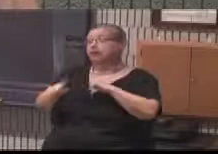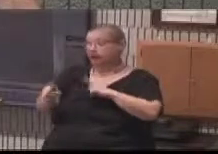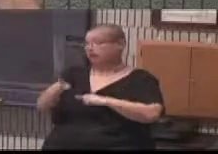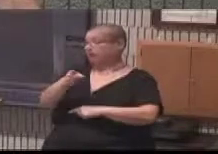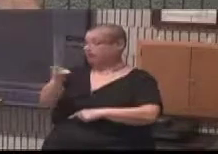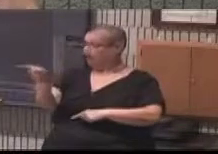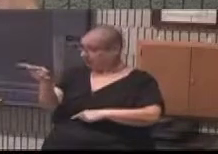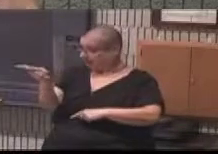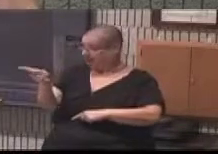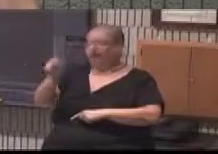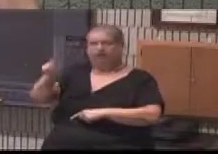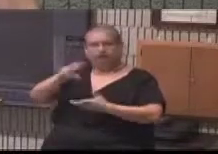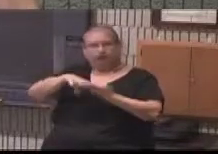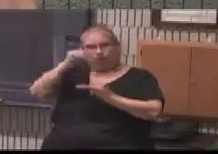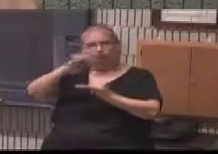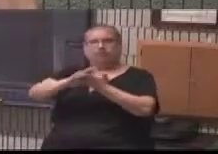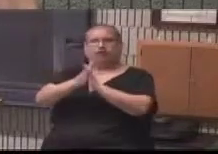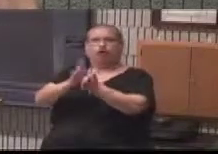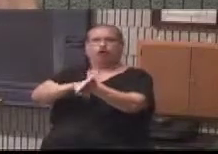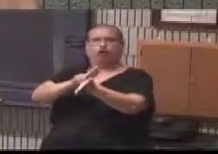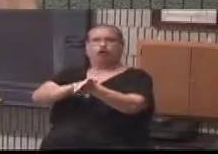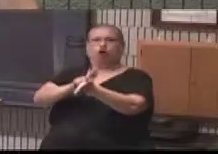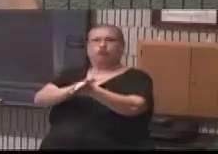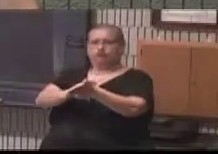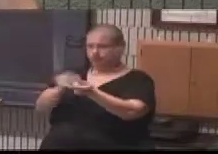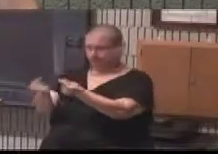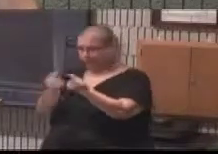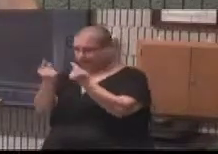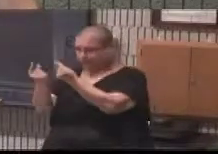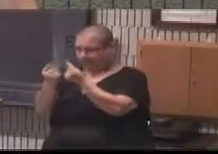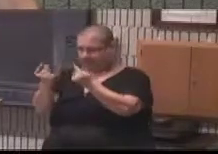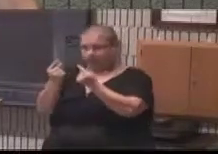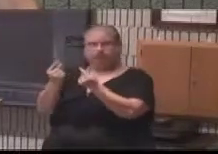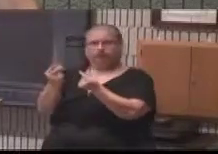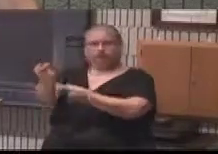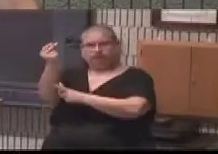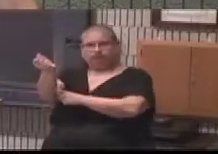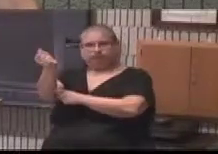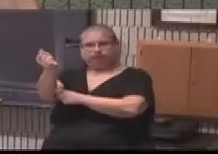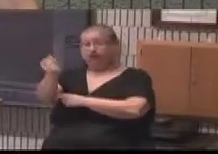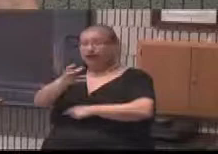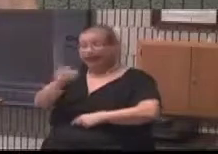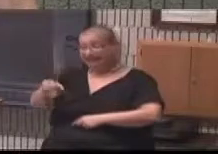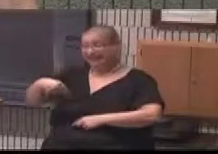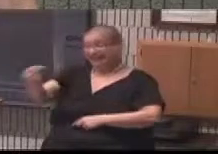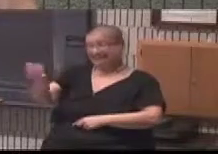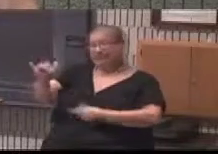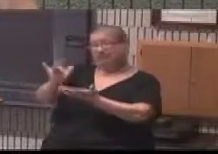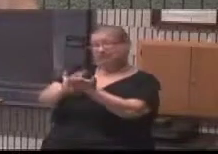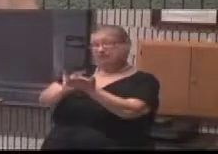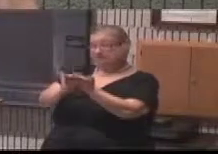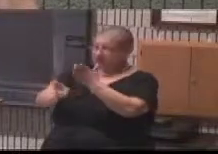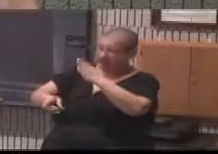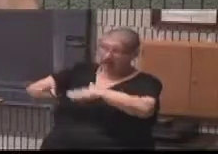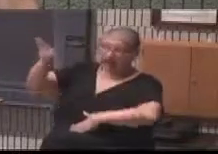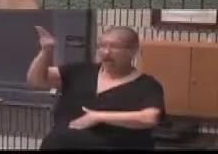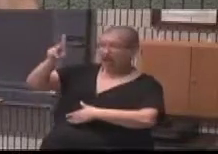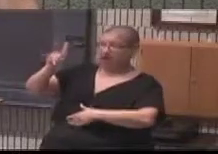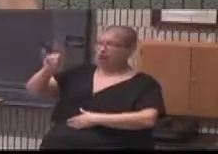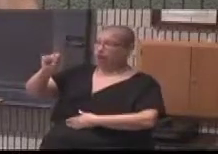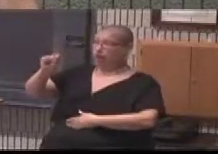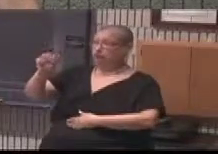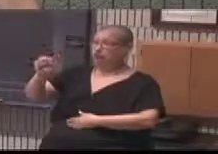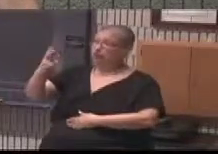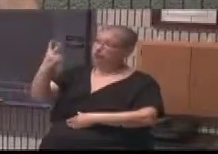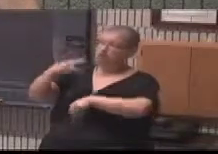quick period of time. It involves giving a drug at a very high excessive dose twice a day, which